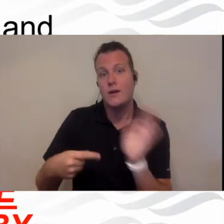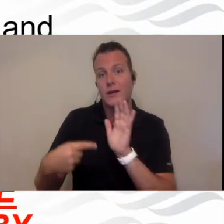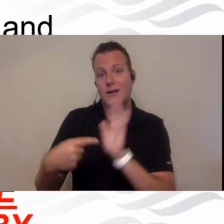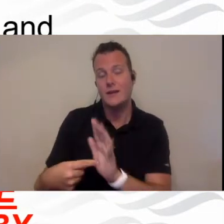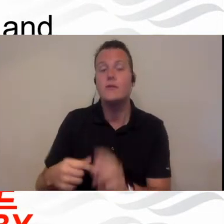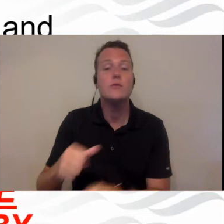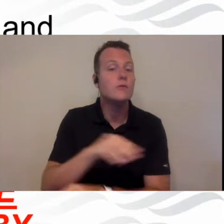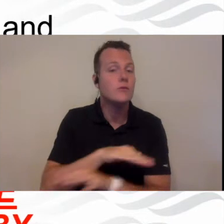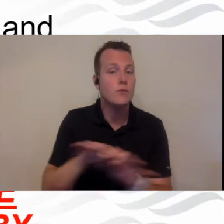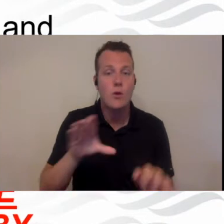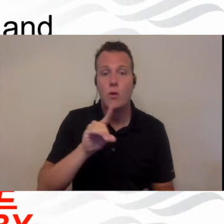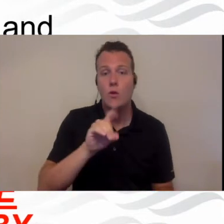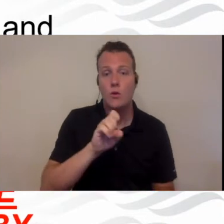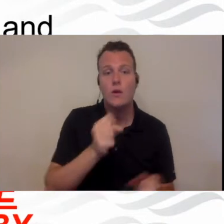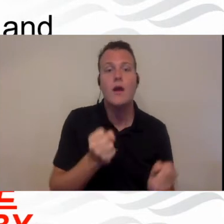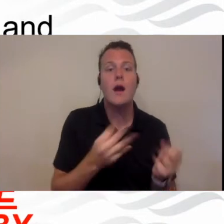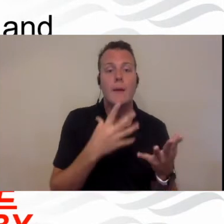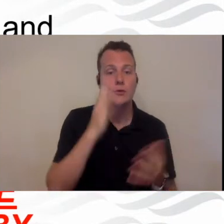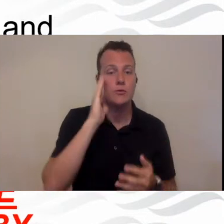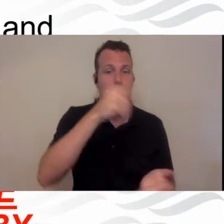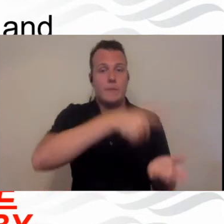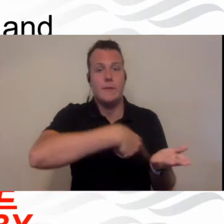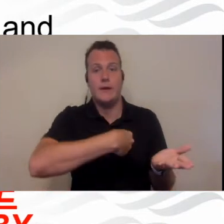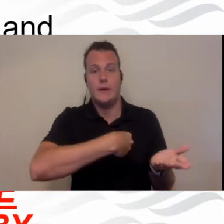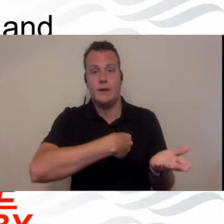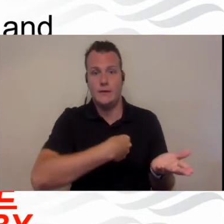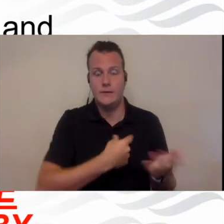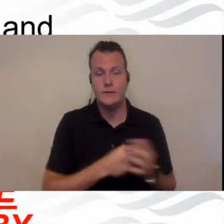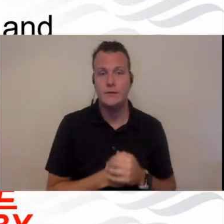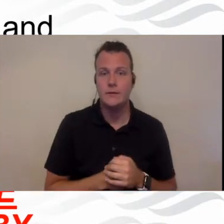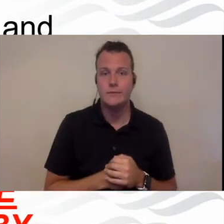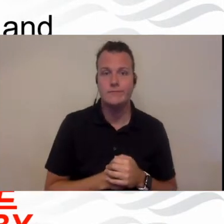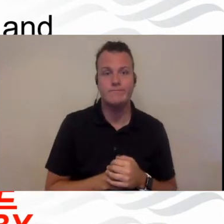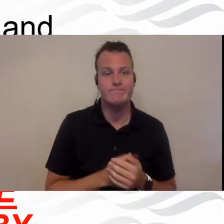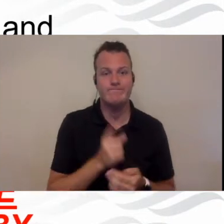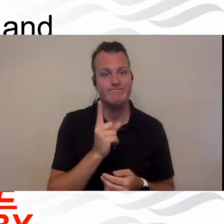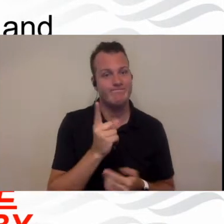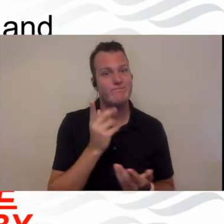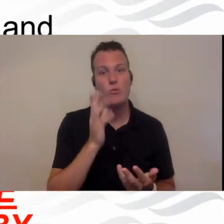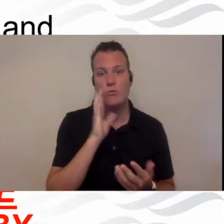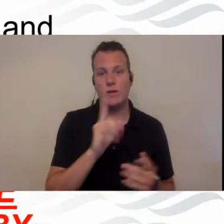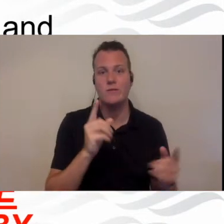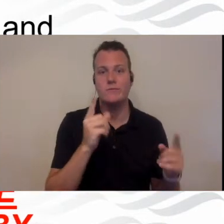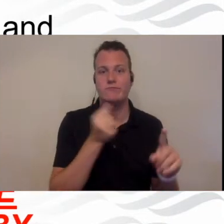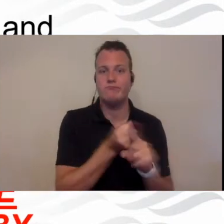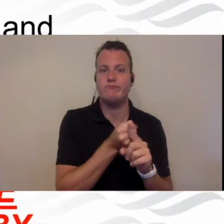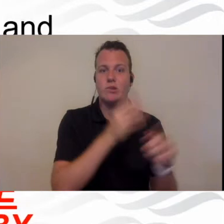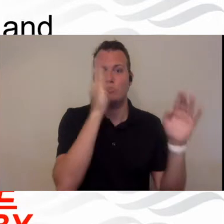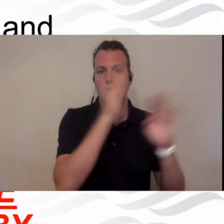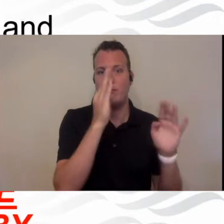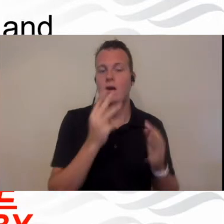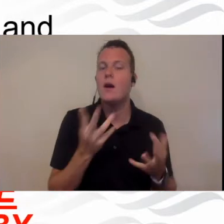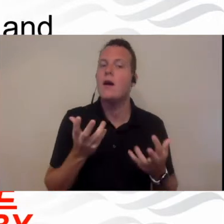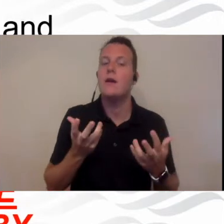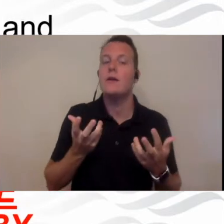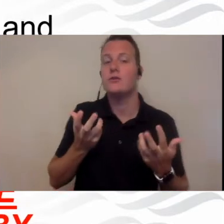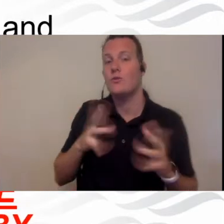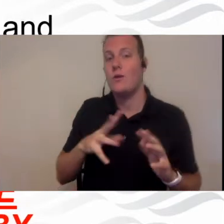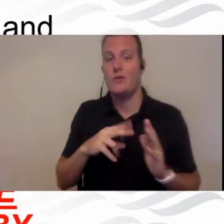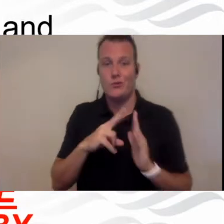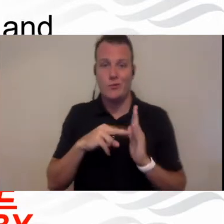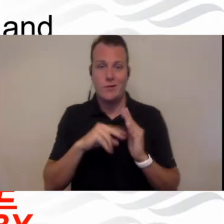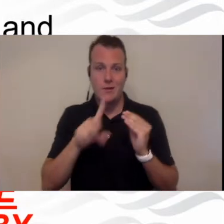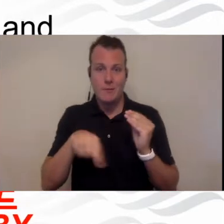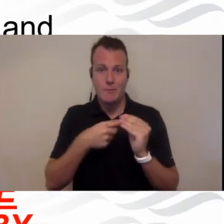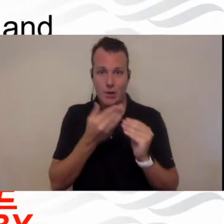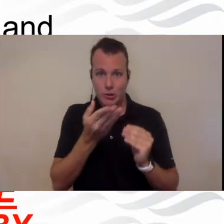don't code by how much you're going to get paid. That'll get you in trouble. And I don't want to ever read about any of you in the